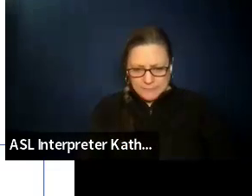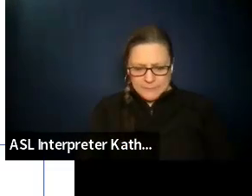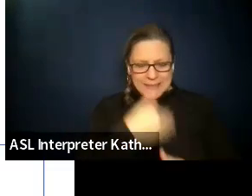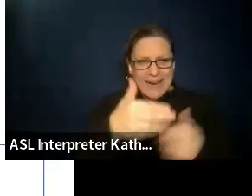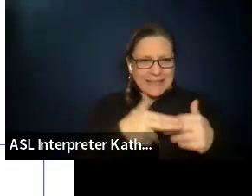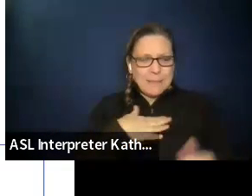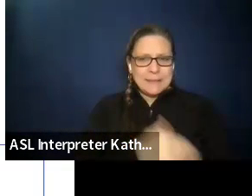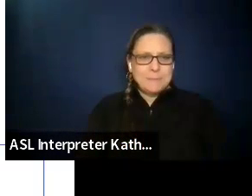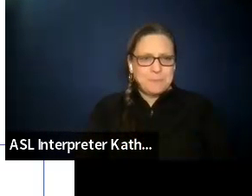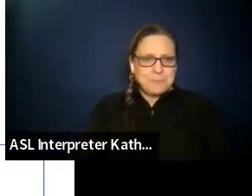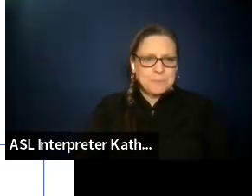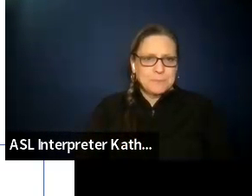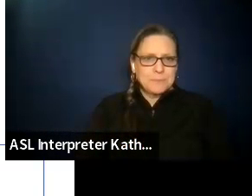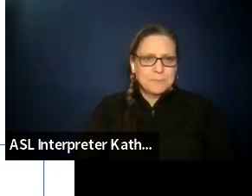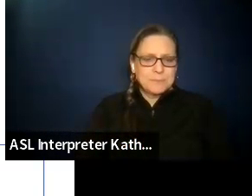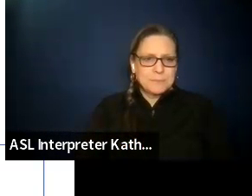slide, please.